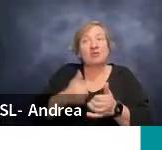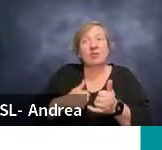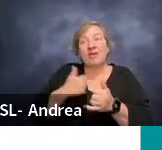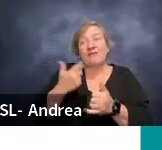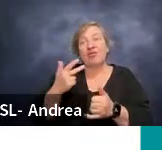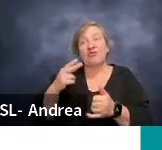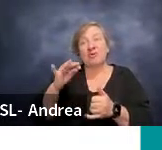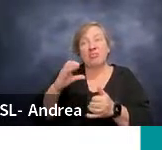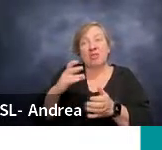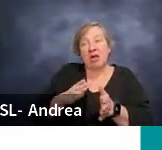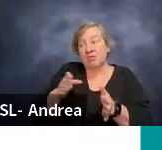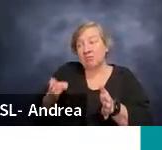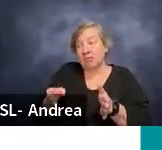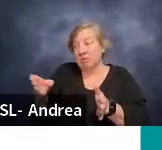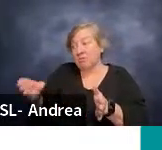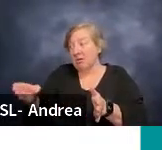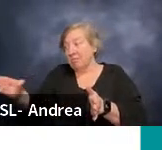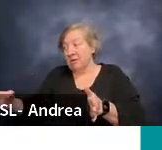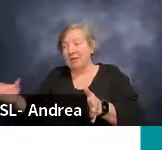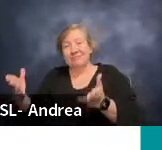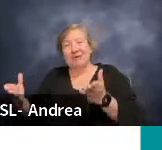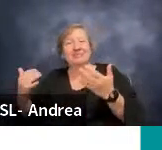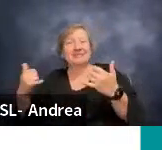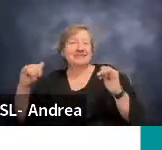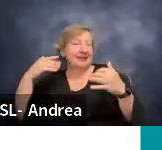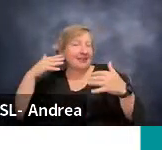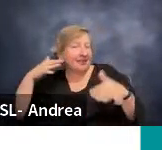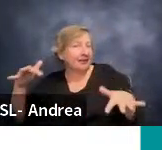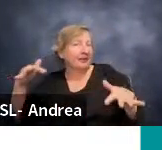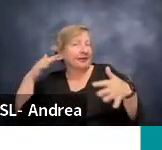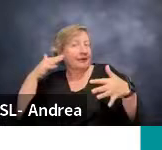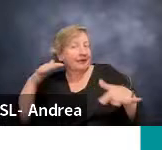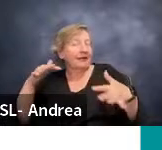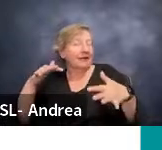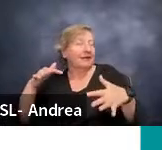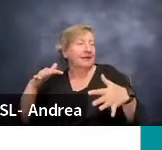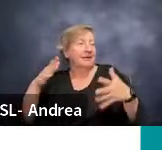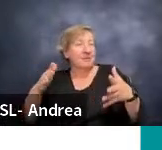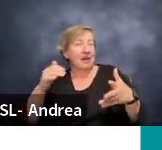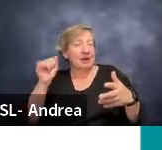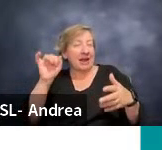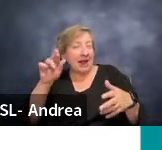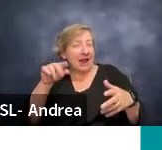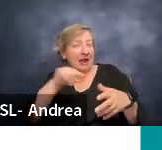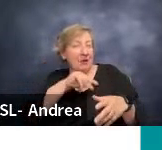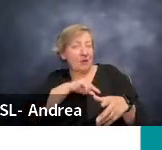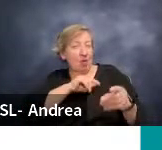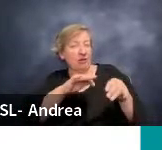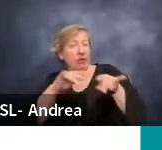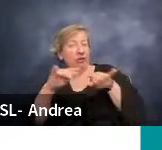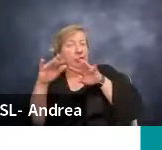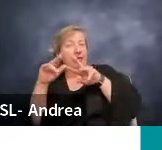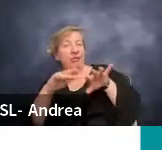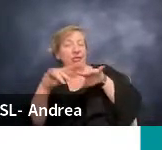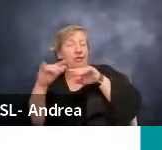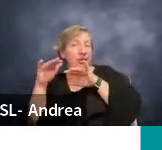blocks away, you will still probably have some noise and air quality impacts. And so the